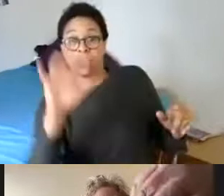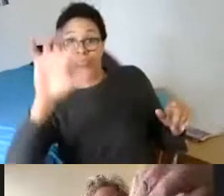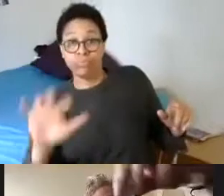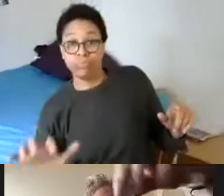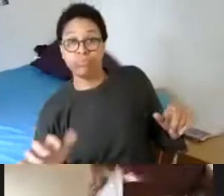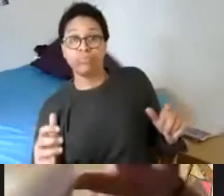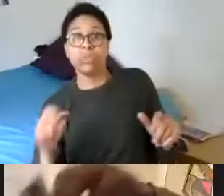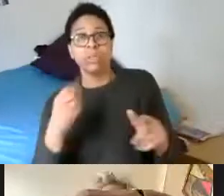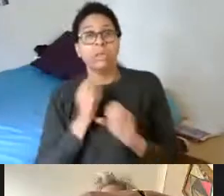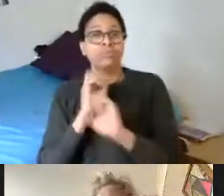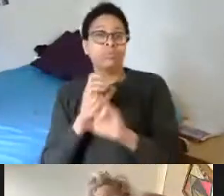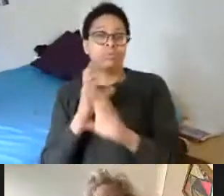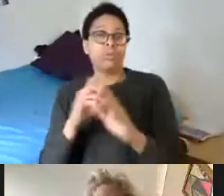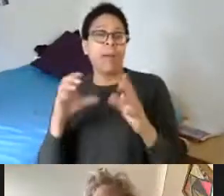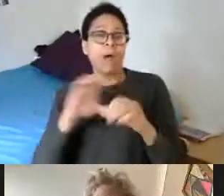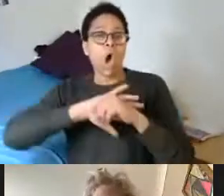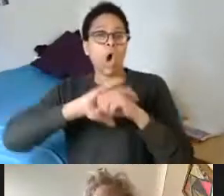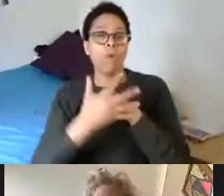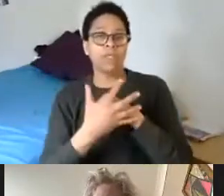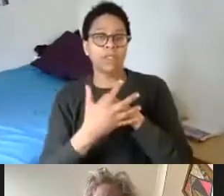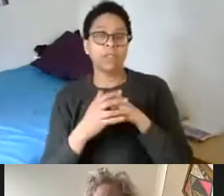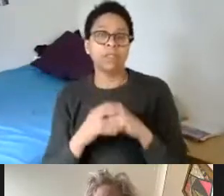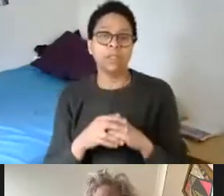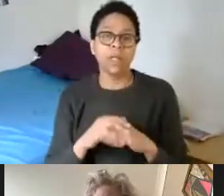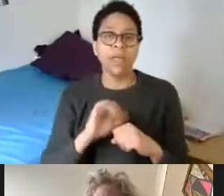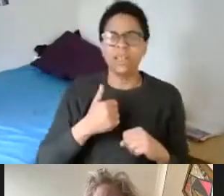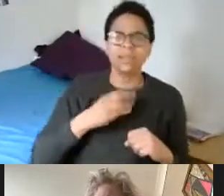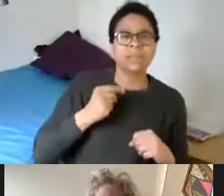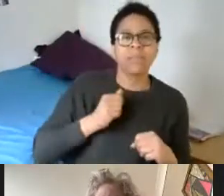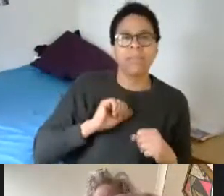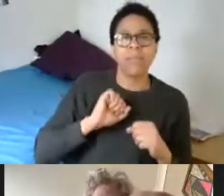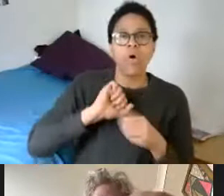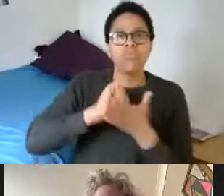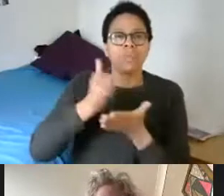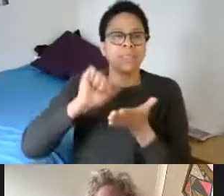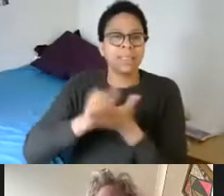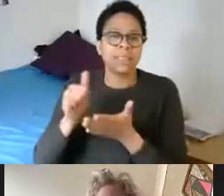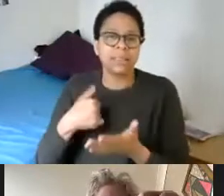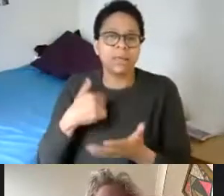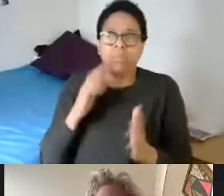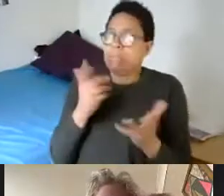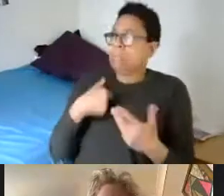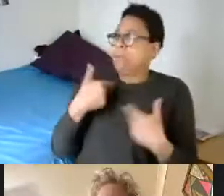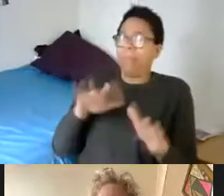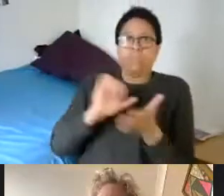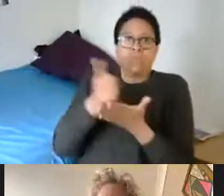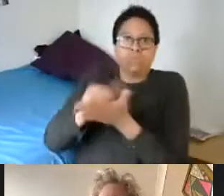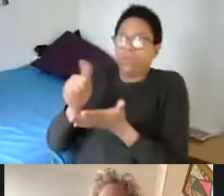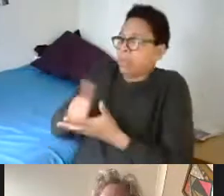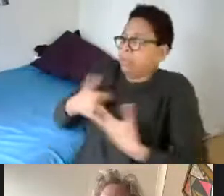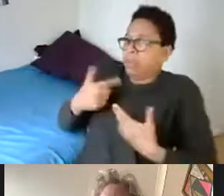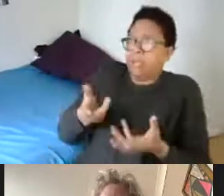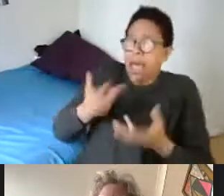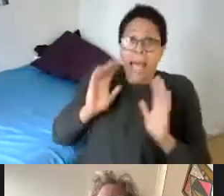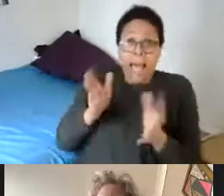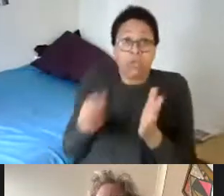Yeah. And I was just going to show, oh, that's some printing. My printer kept printing them out, so I had to add them on there. Ooh, And this